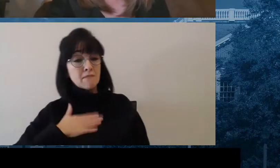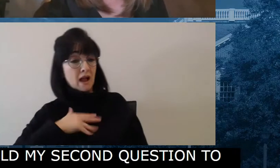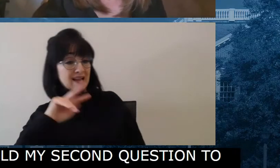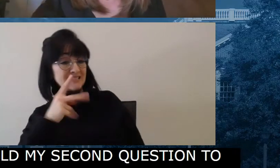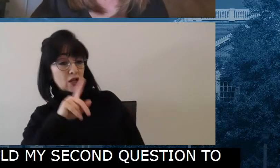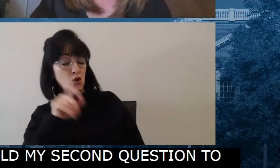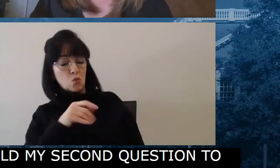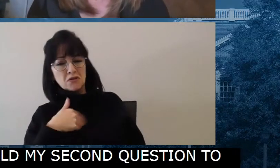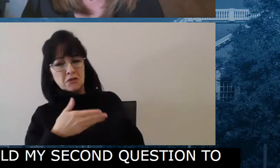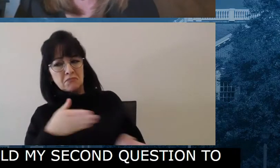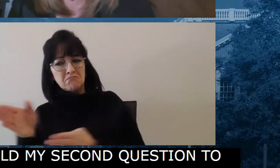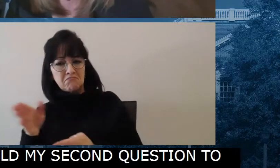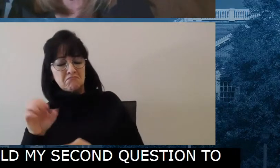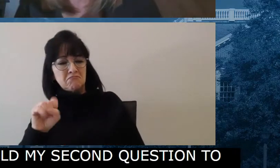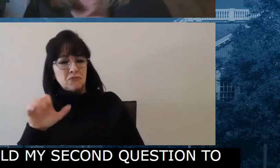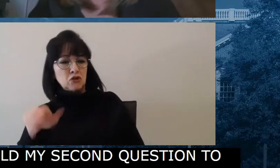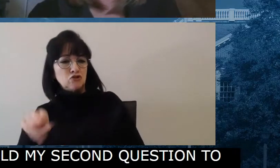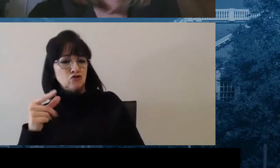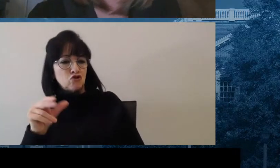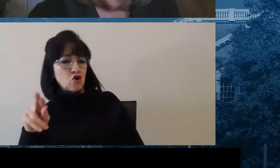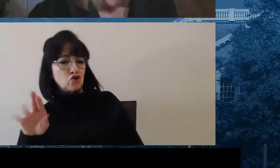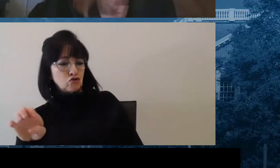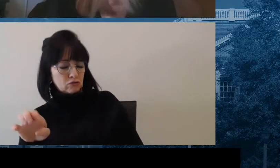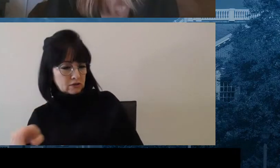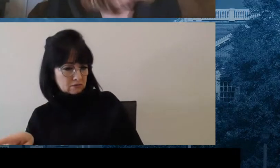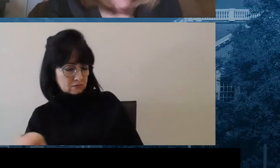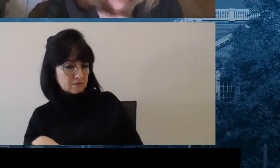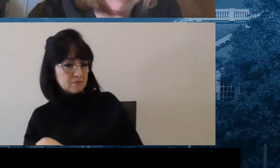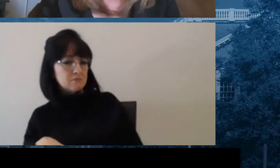right, next we'll go to Sean. Sean, you can unmute.